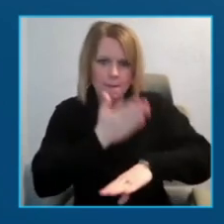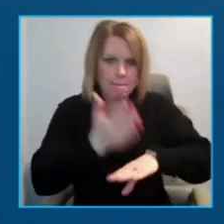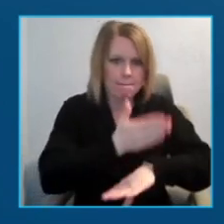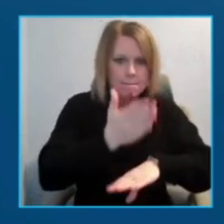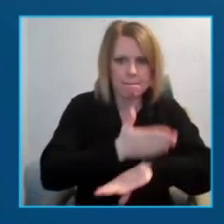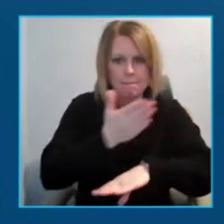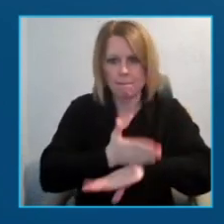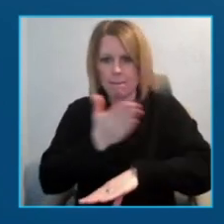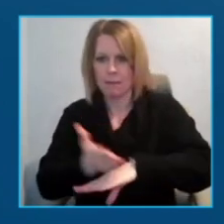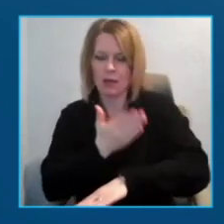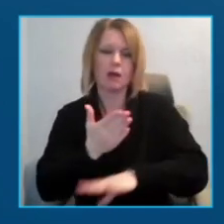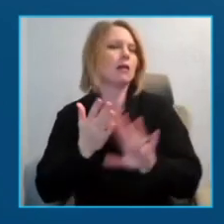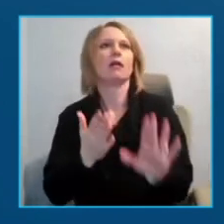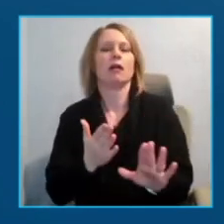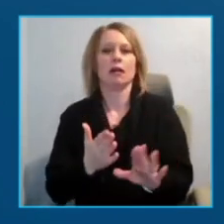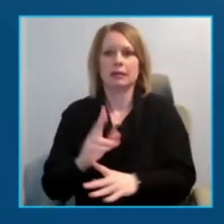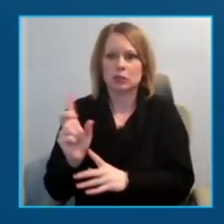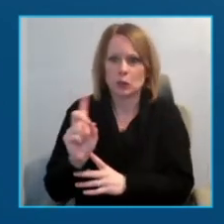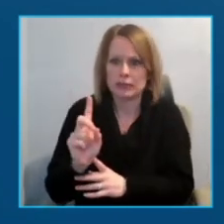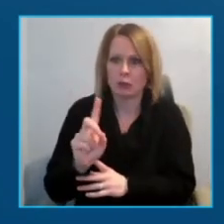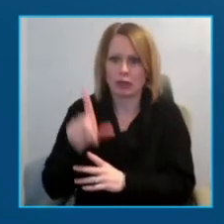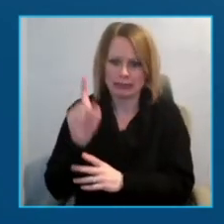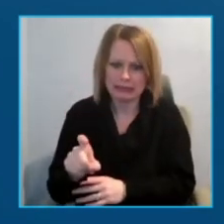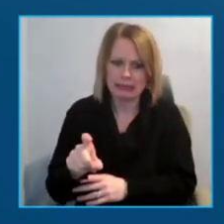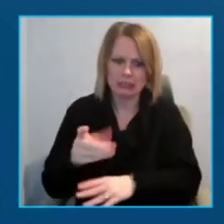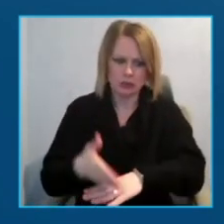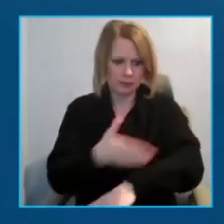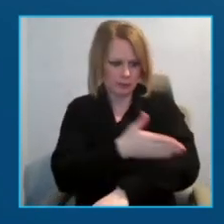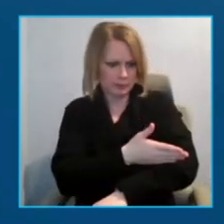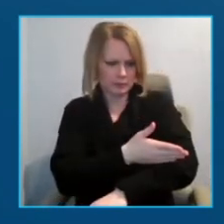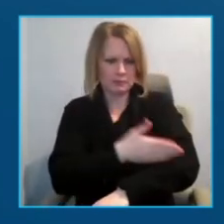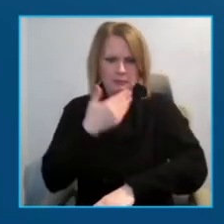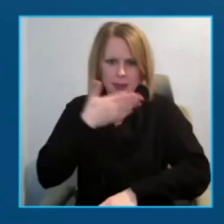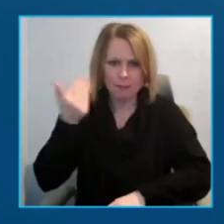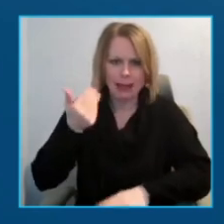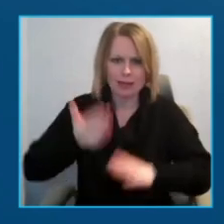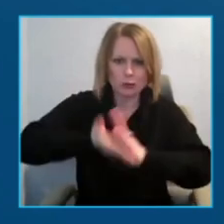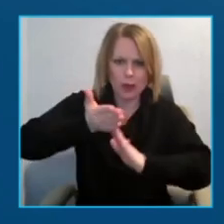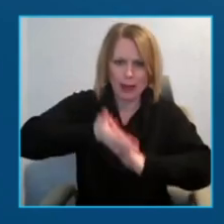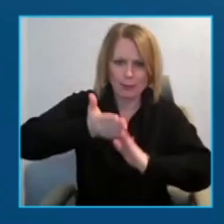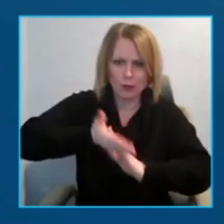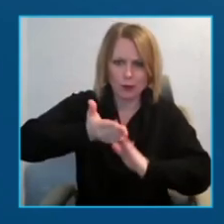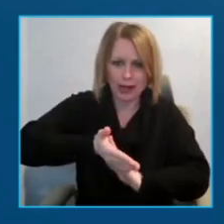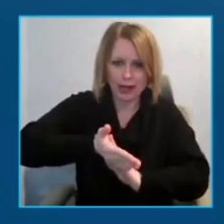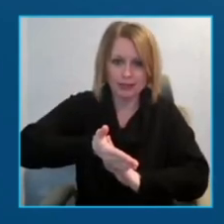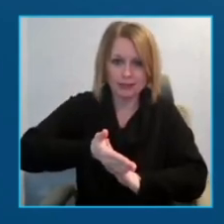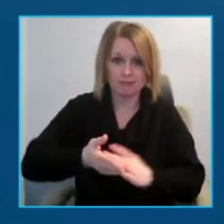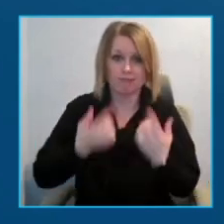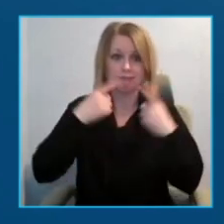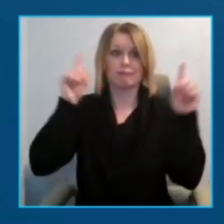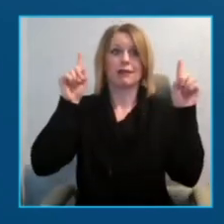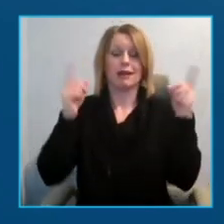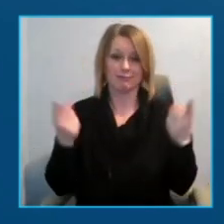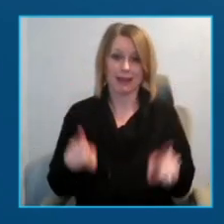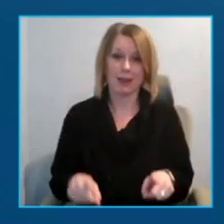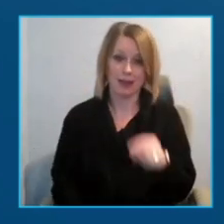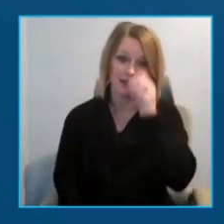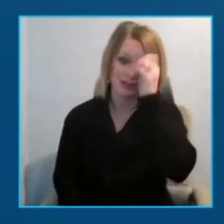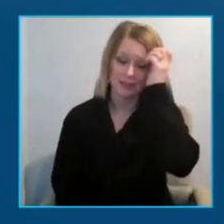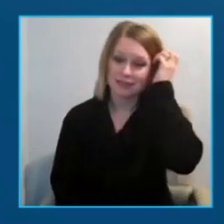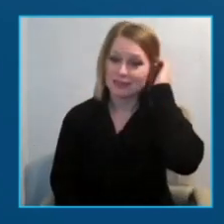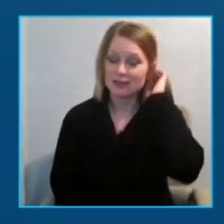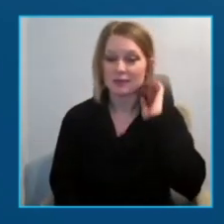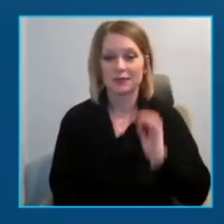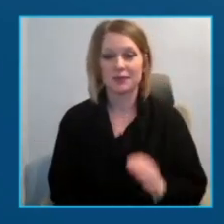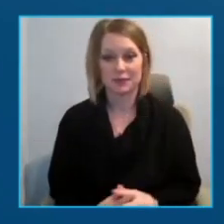in a place where we were able to operate on all cylinders, in fact, turbocharged. As a result,